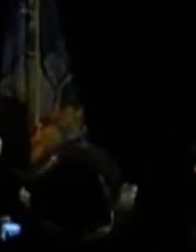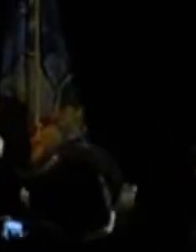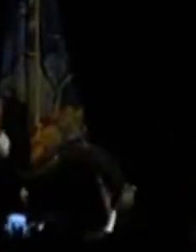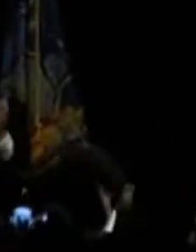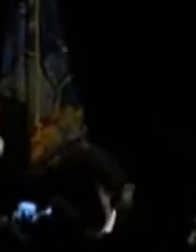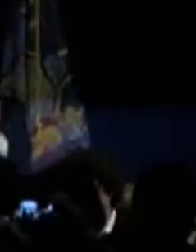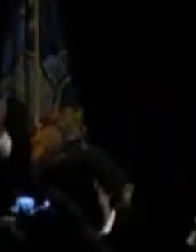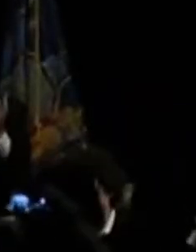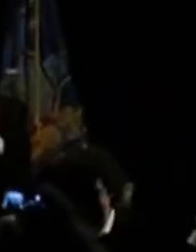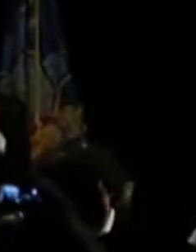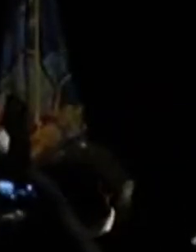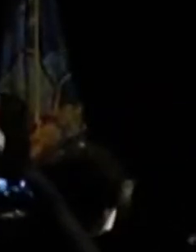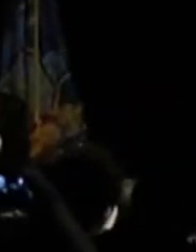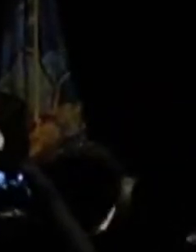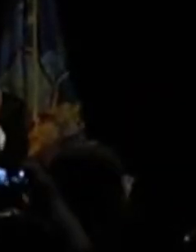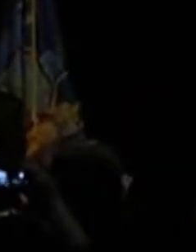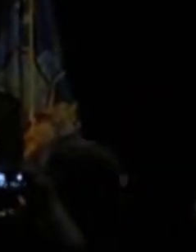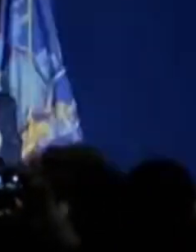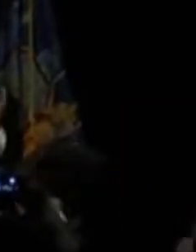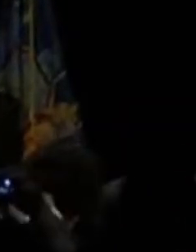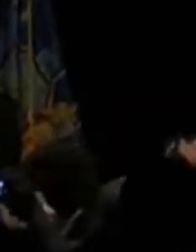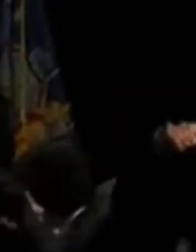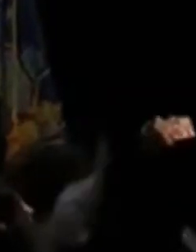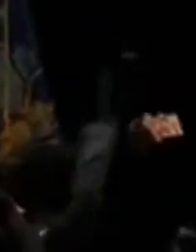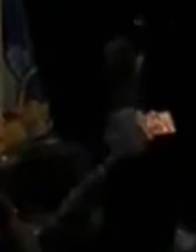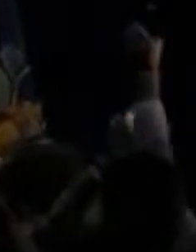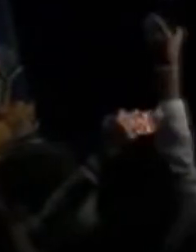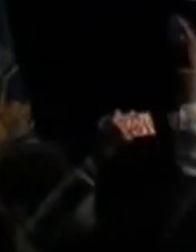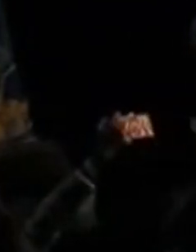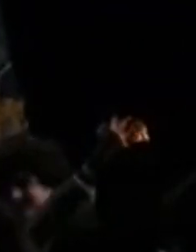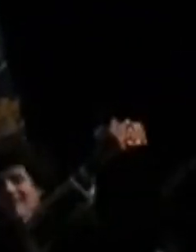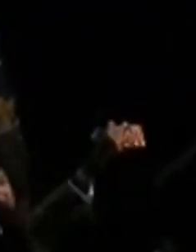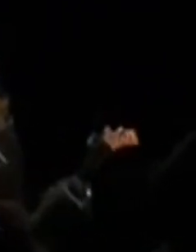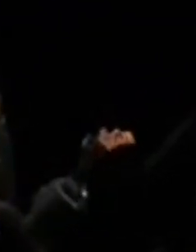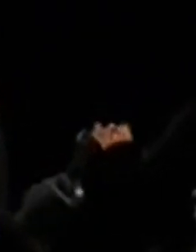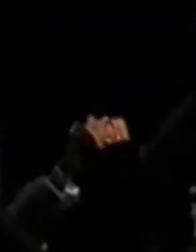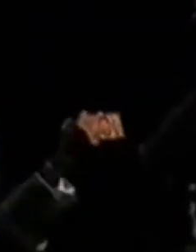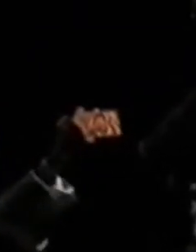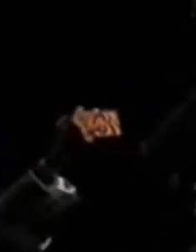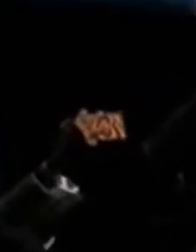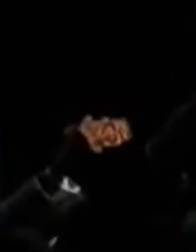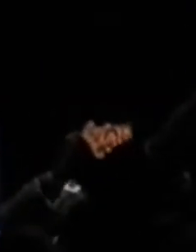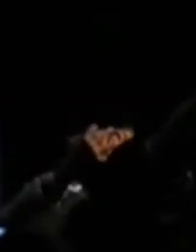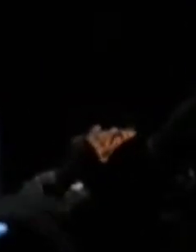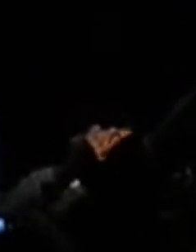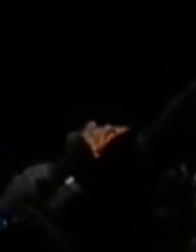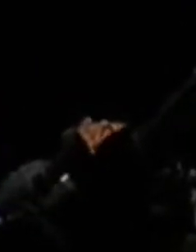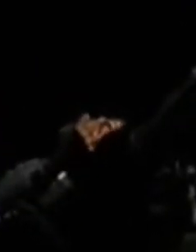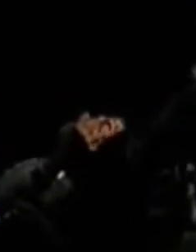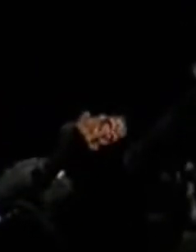It's a new soundtrack. I could dance to this beat.